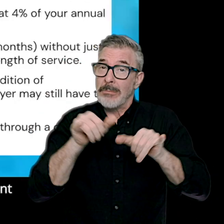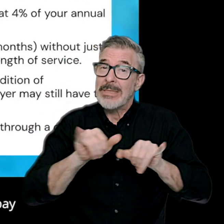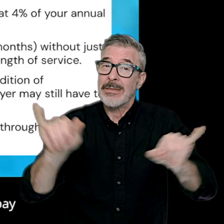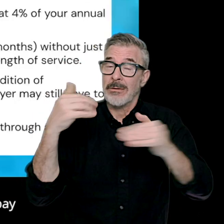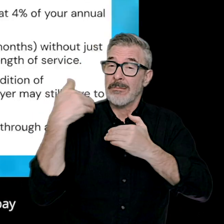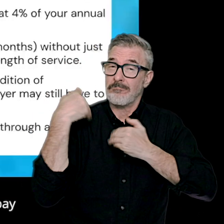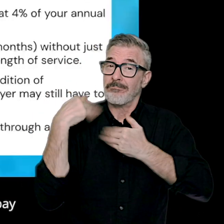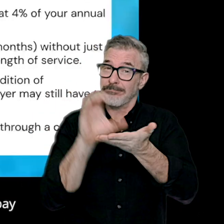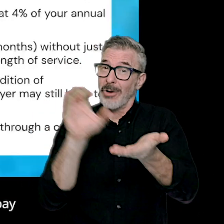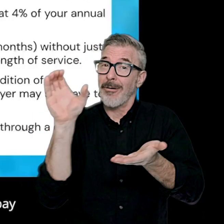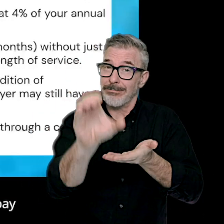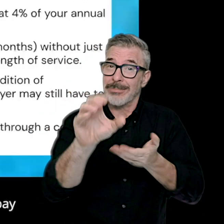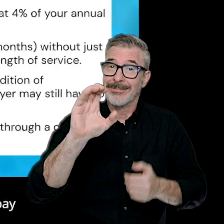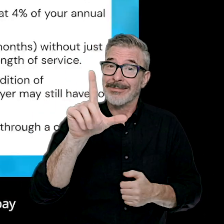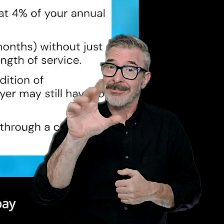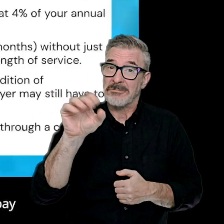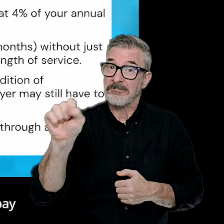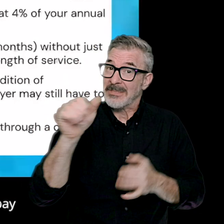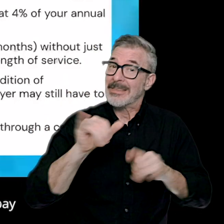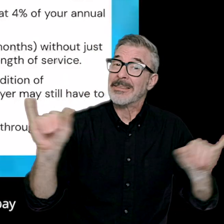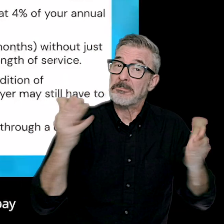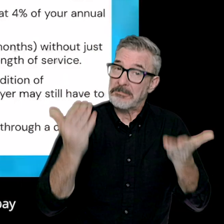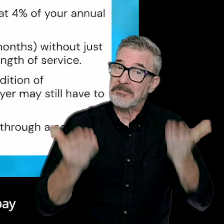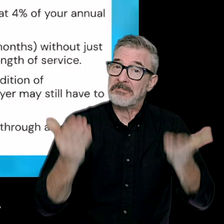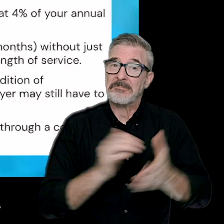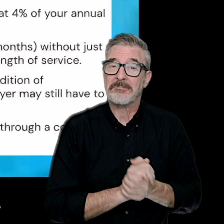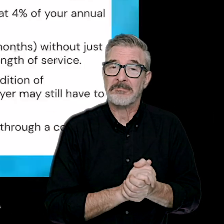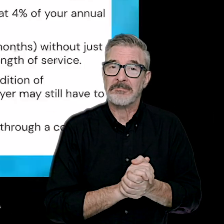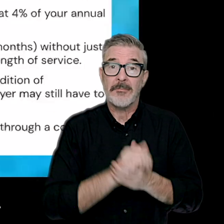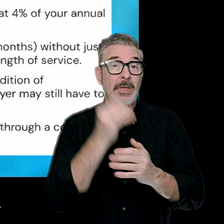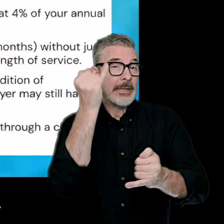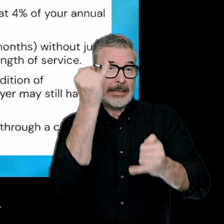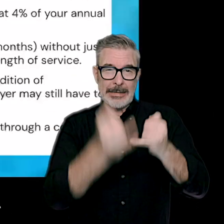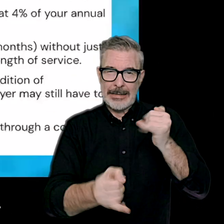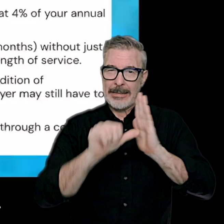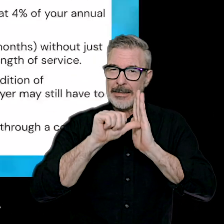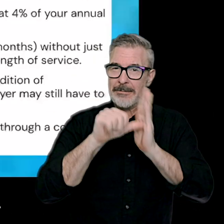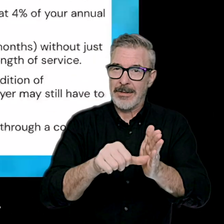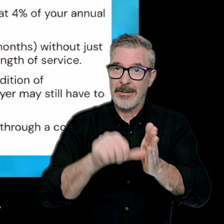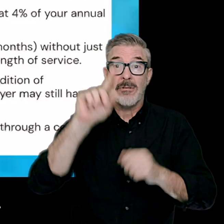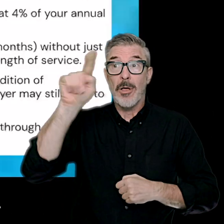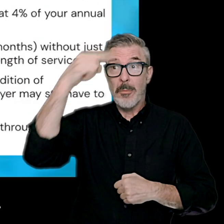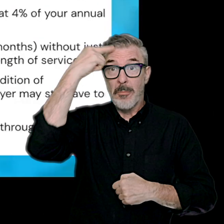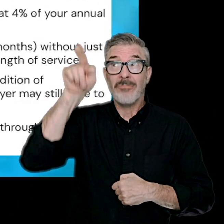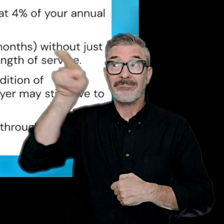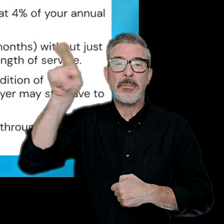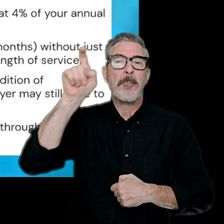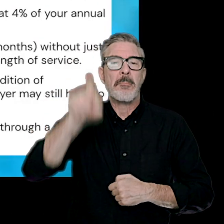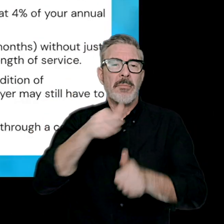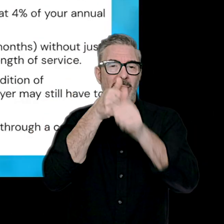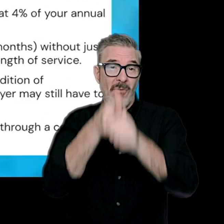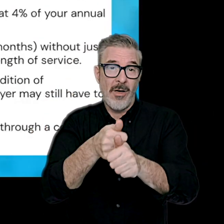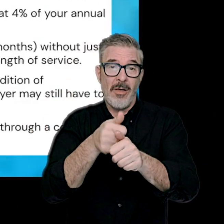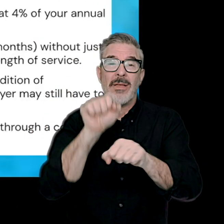possible that your employer may still have to pay you C loss or compensation for length of service.